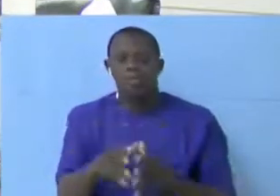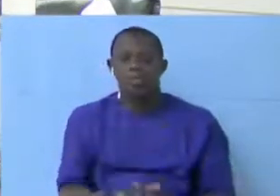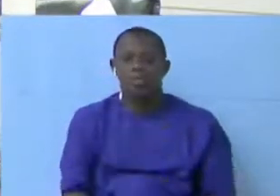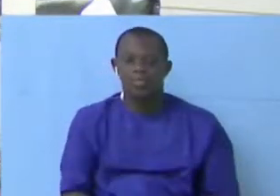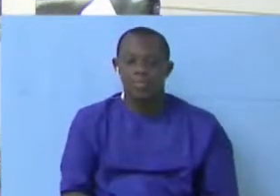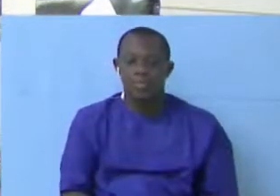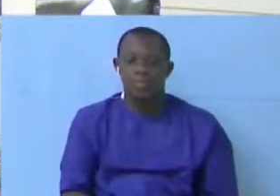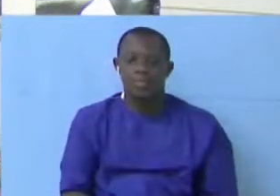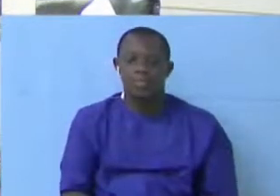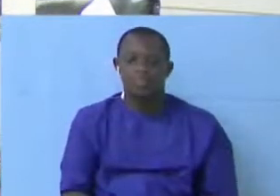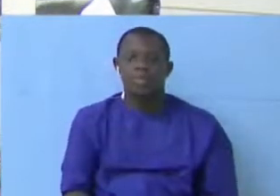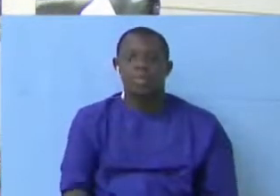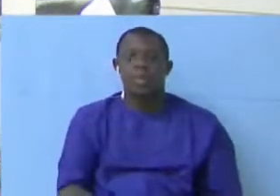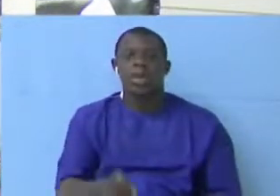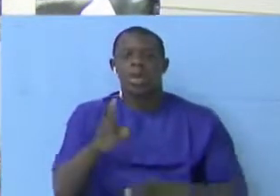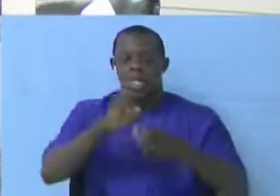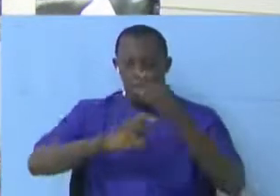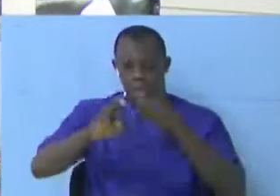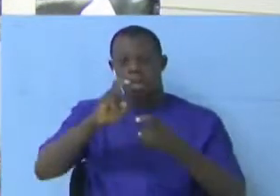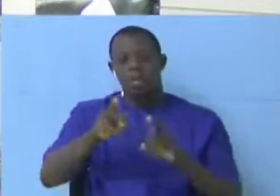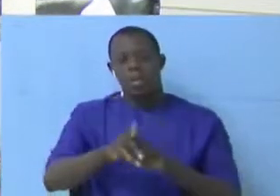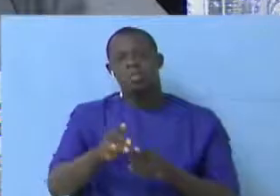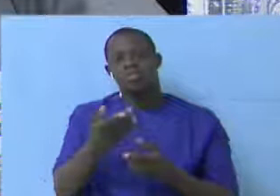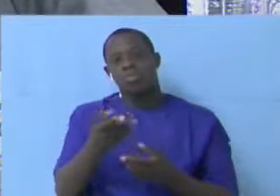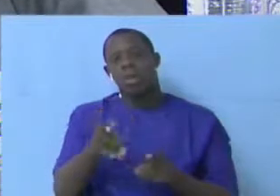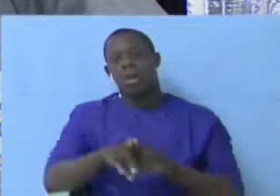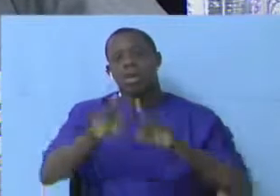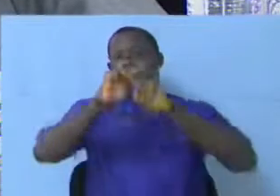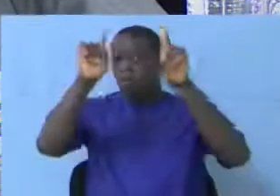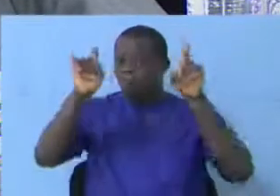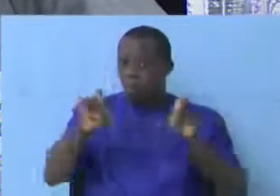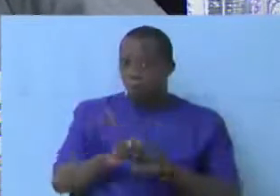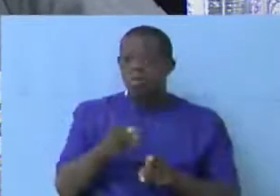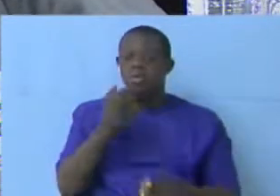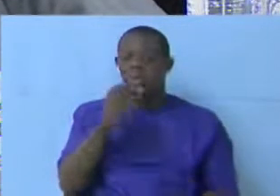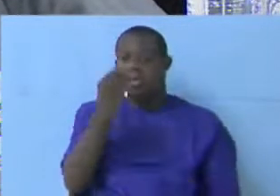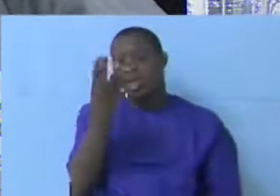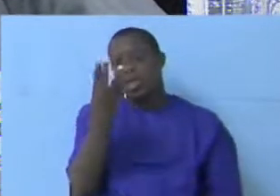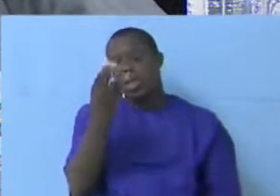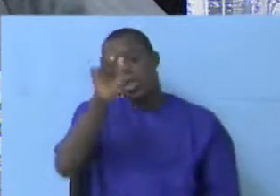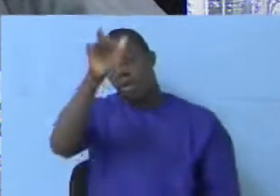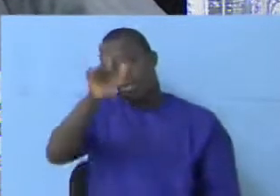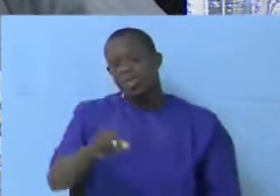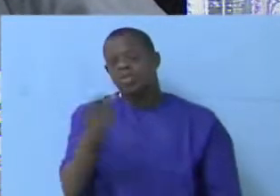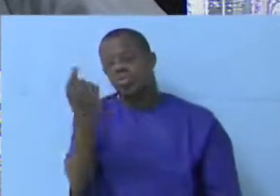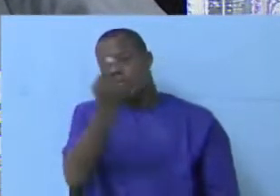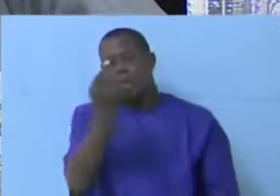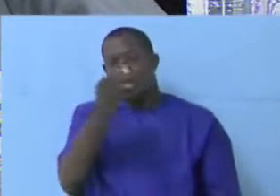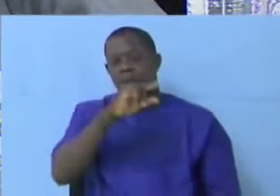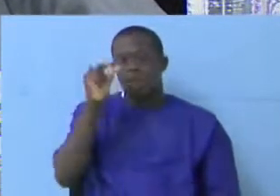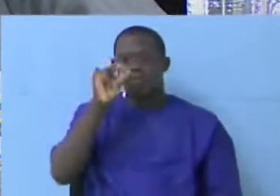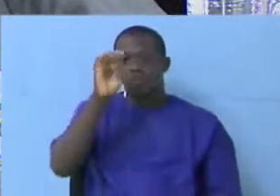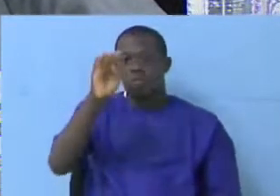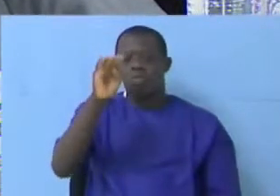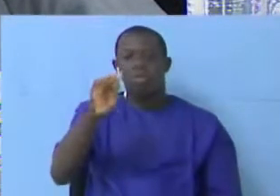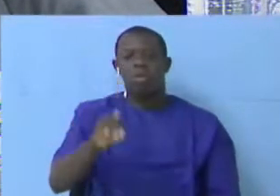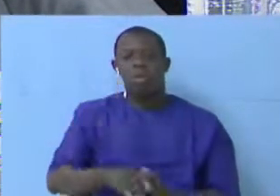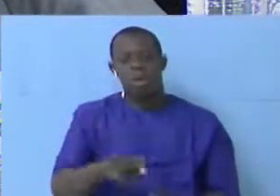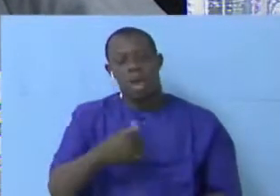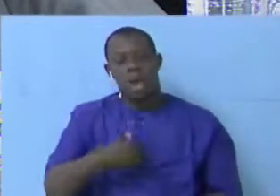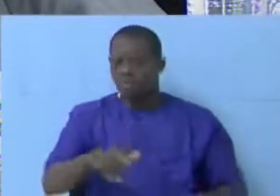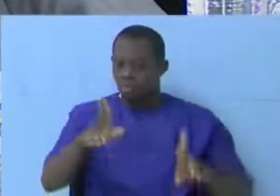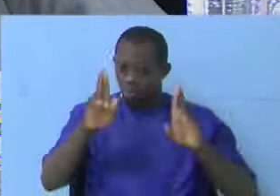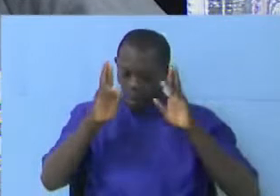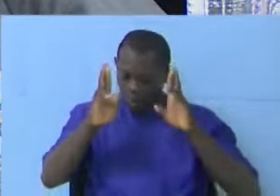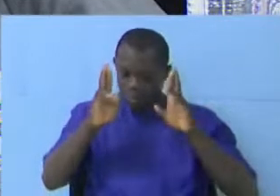So again, Bombarde is the only one that you would mention for box number 3. Yeah, like I wish today will come. I would have